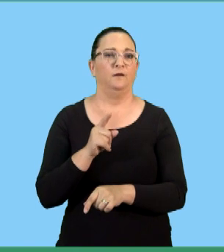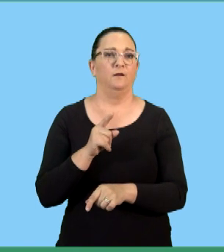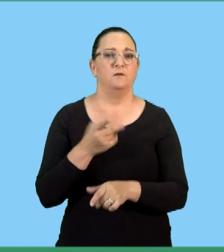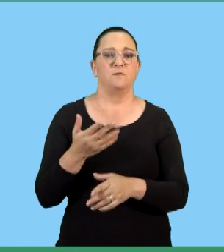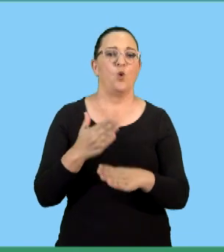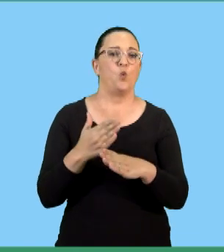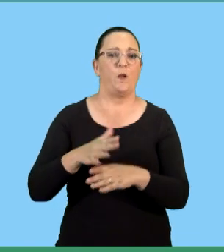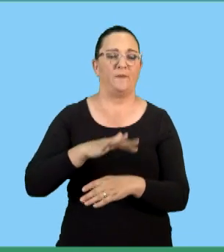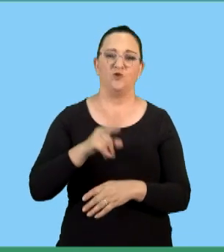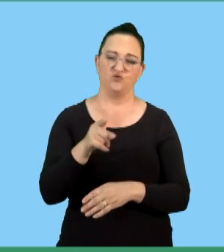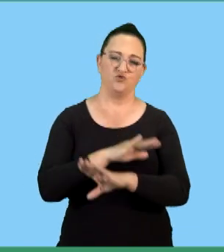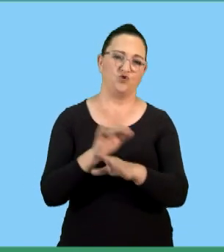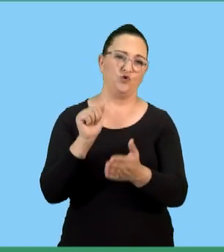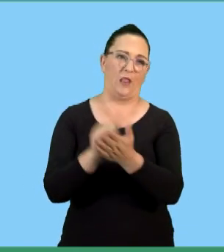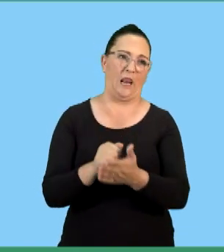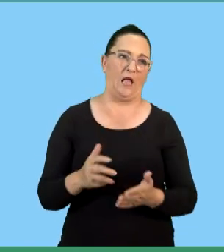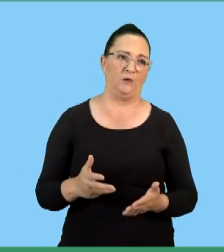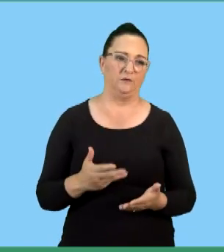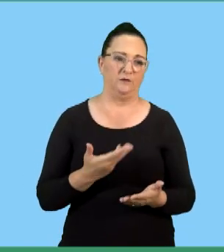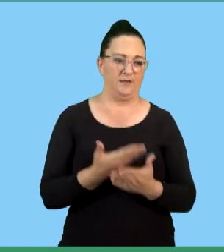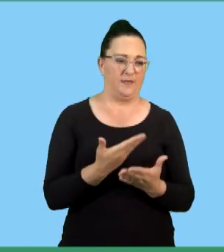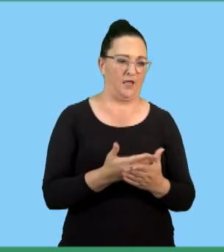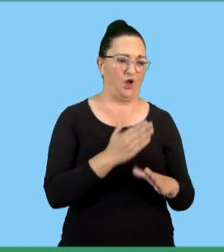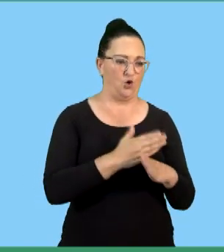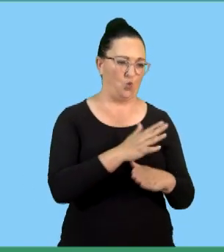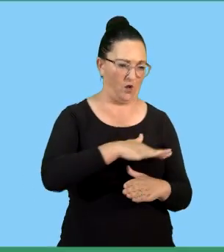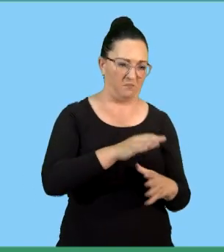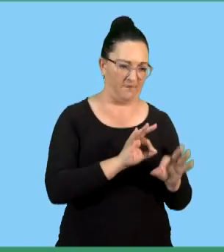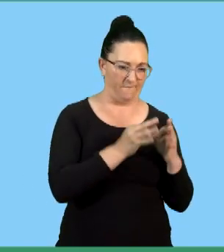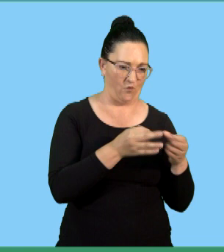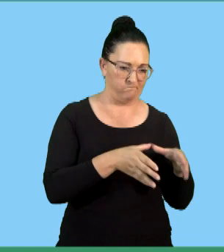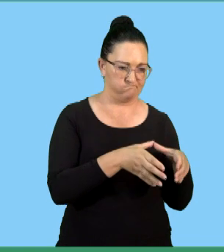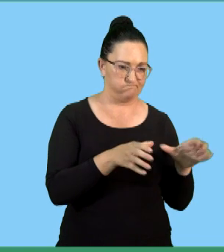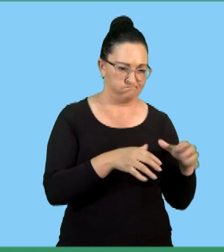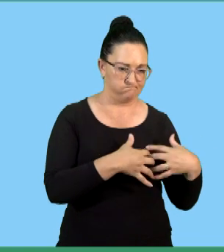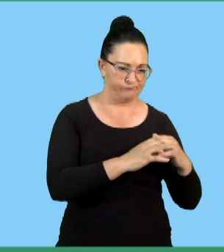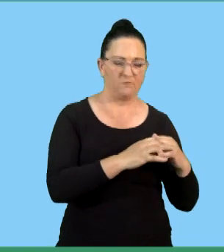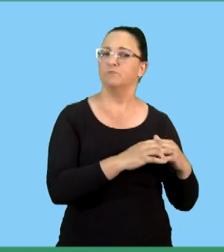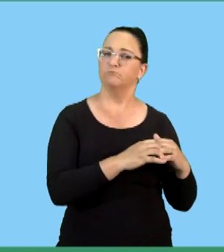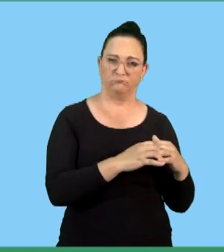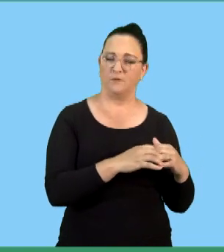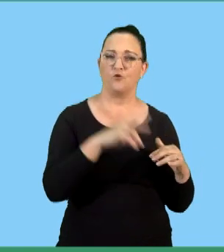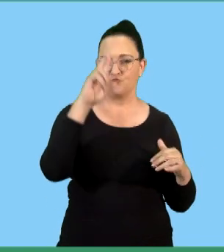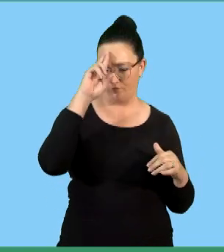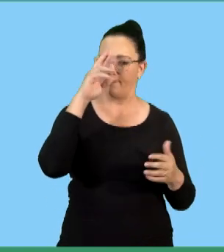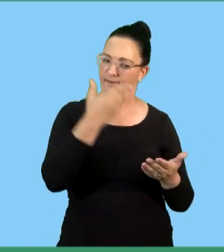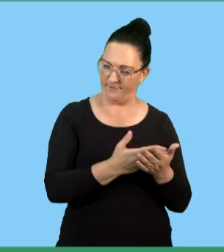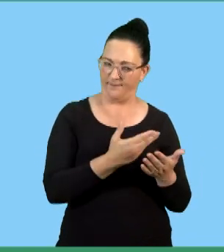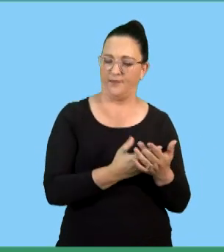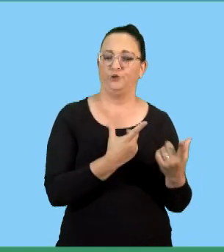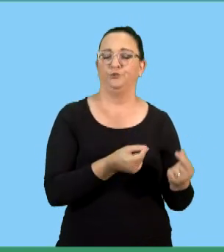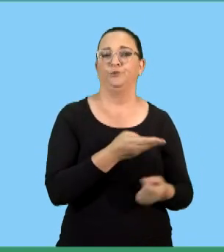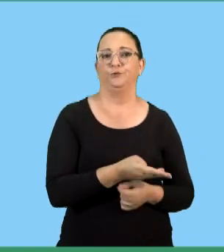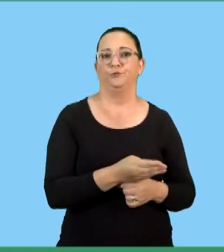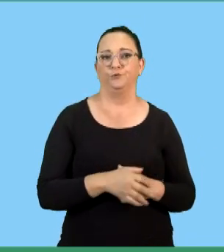to employees, you're not allowed to be forming workplace forums. No, remember the Labor Relations Act, the purpose of it, it also allows